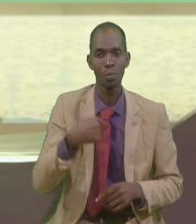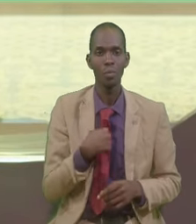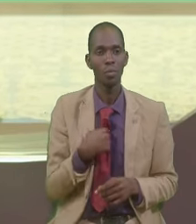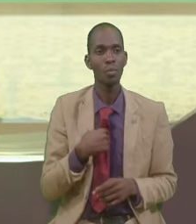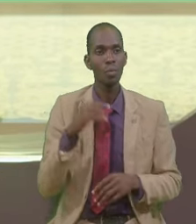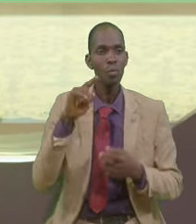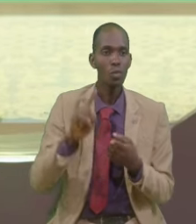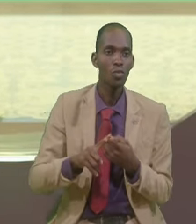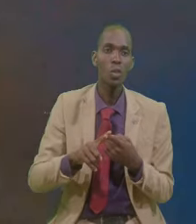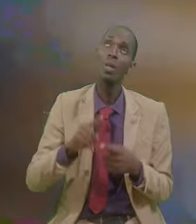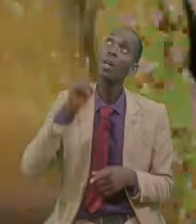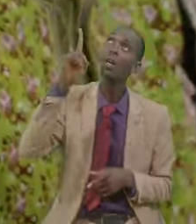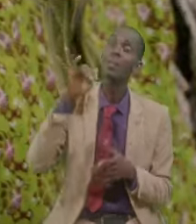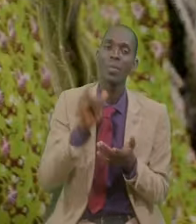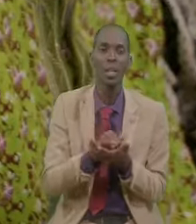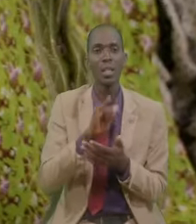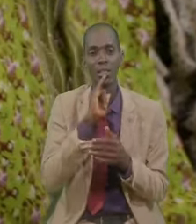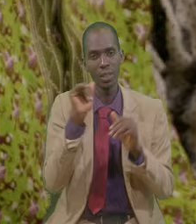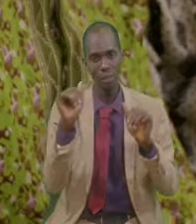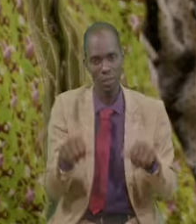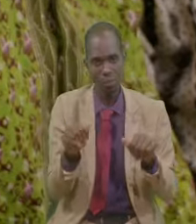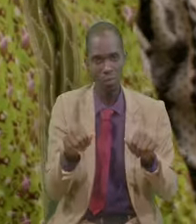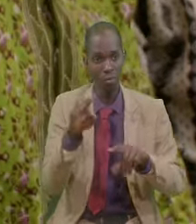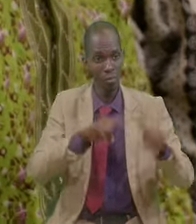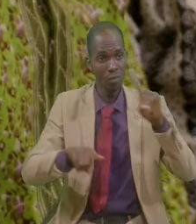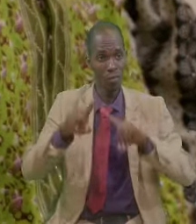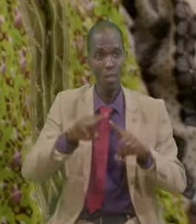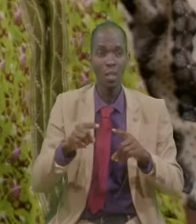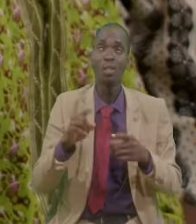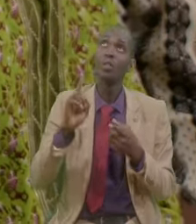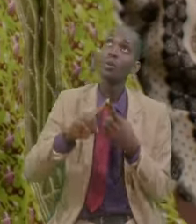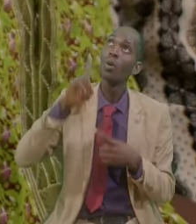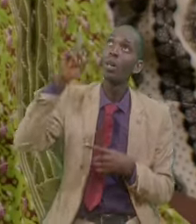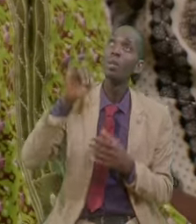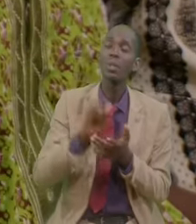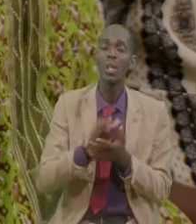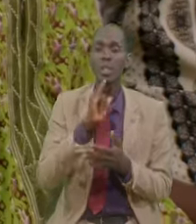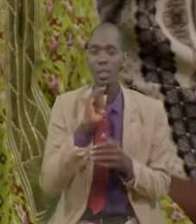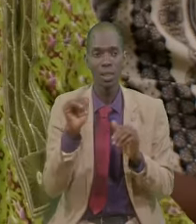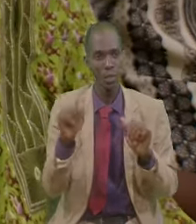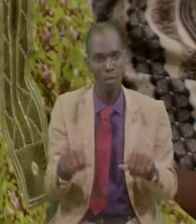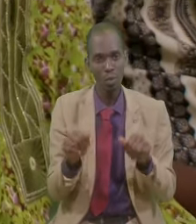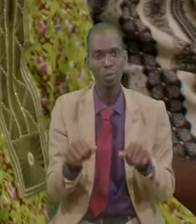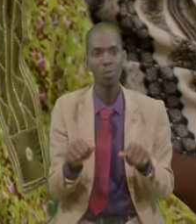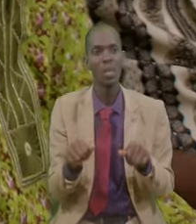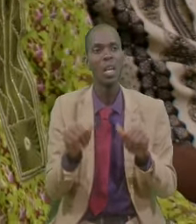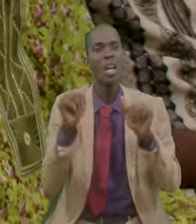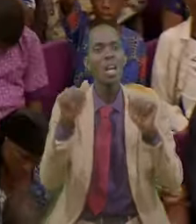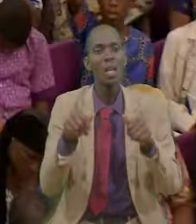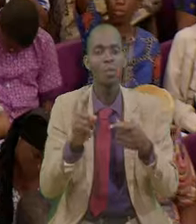Unto him that is able. Unto him that is able. Able to